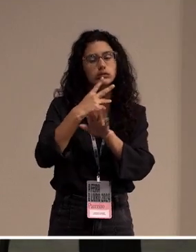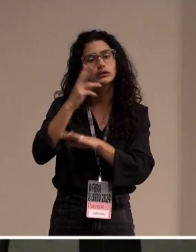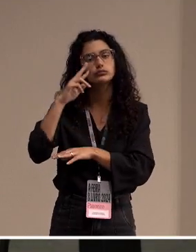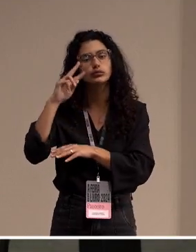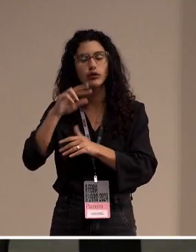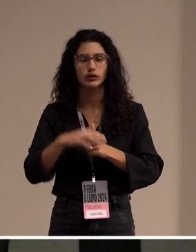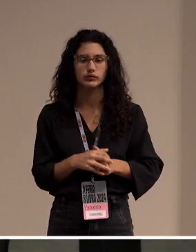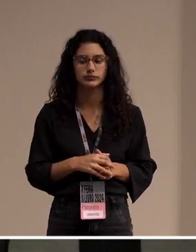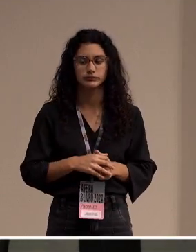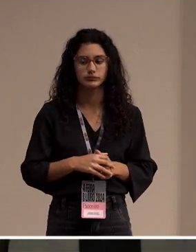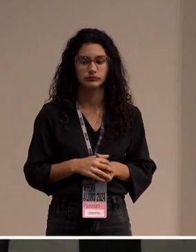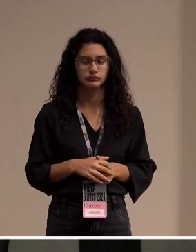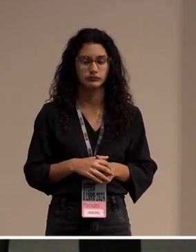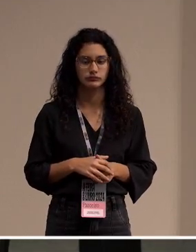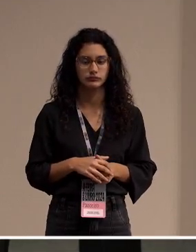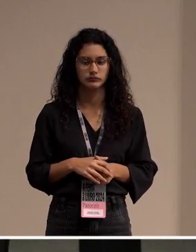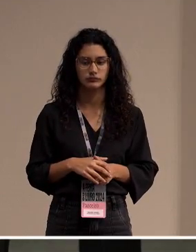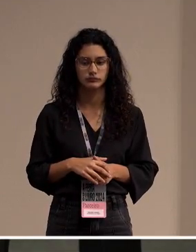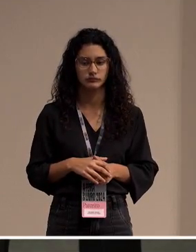diariamente.